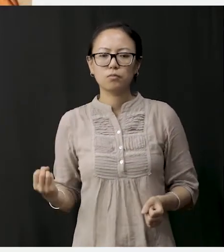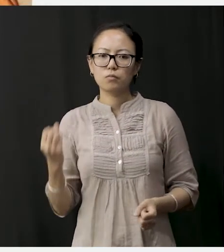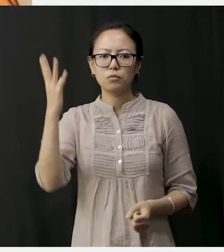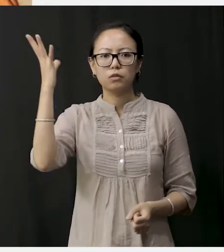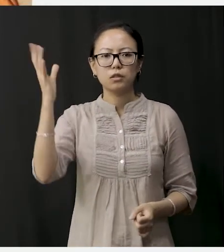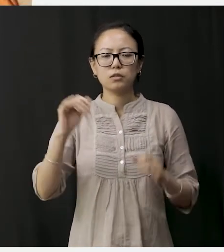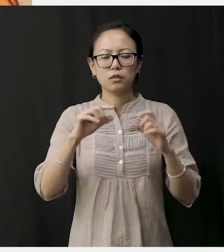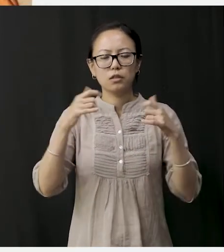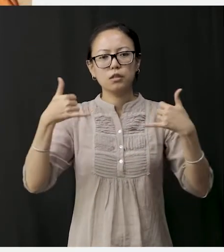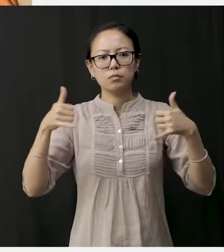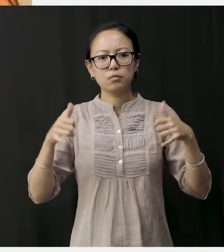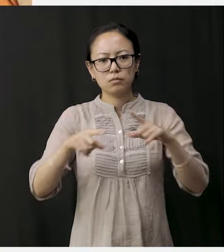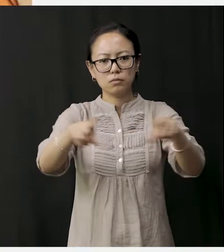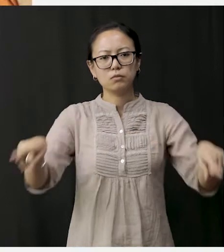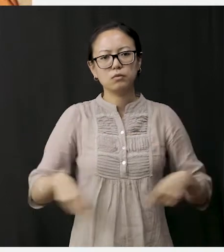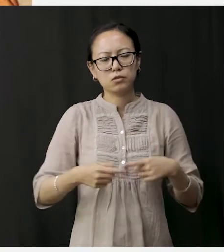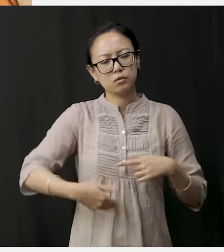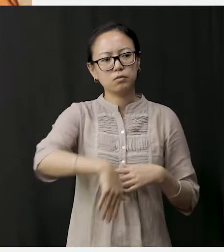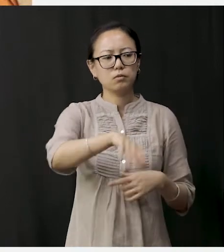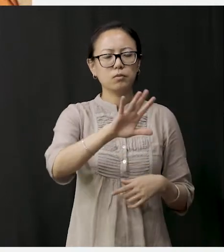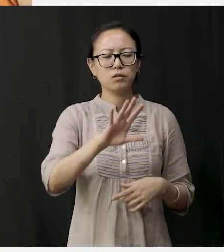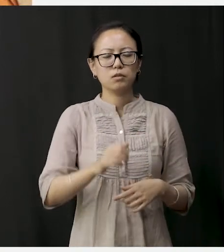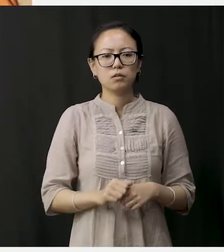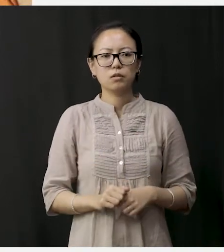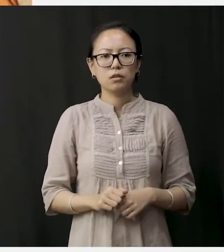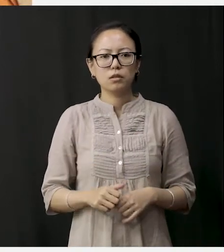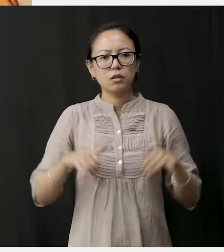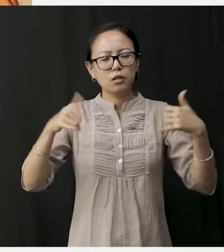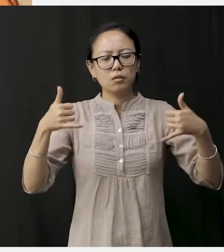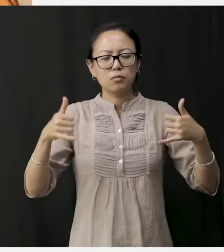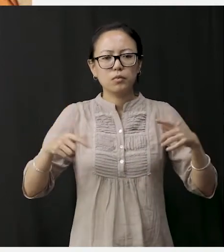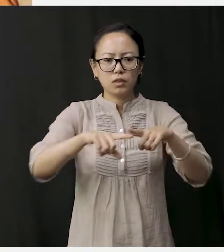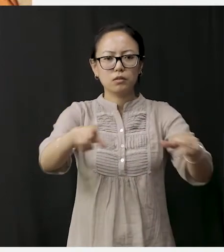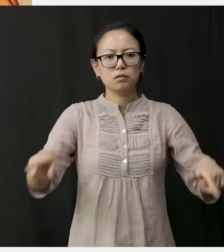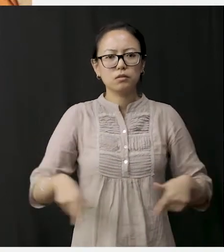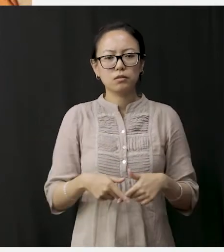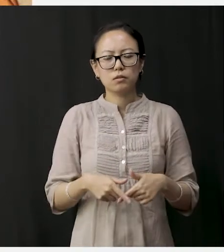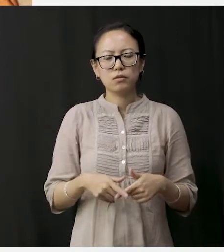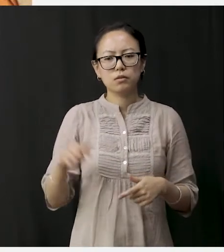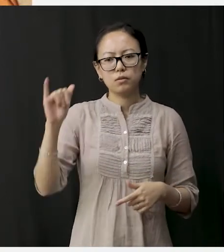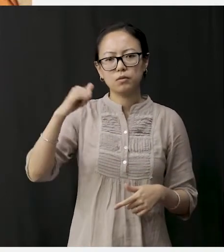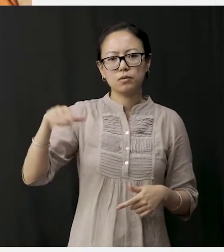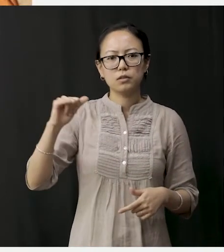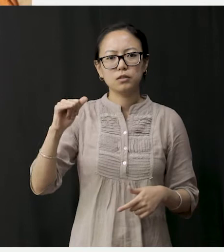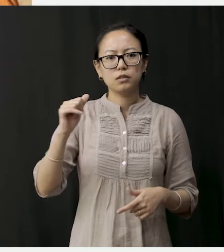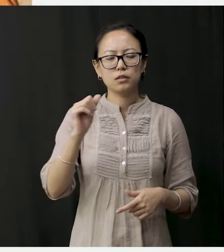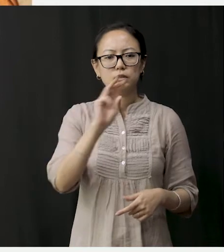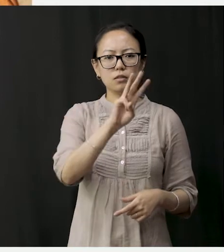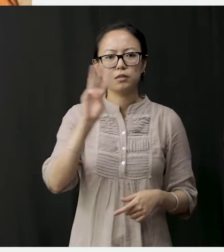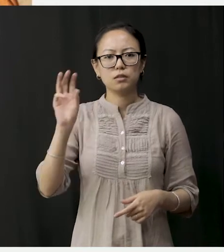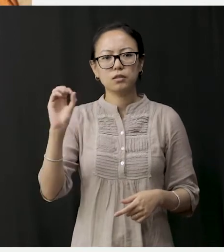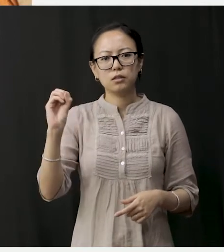playground. Now when he reached the playground, it was 6:30 a.m. okay. So when he